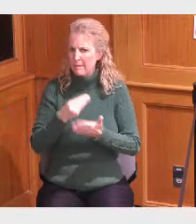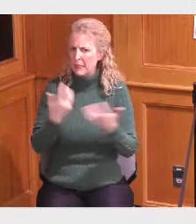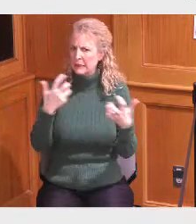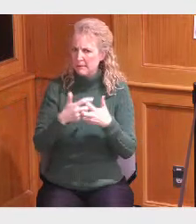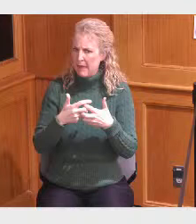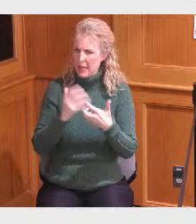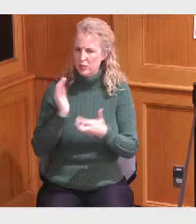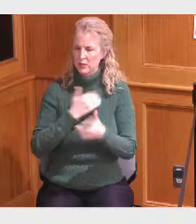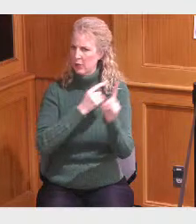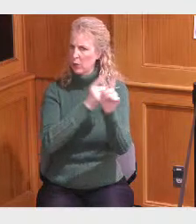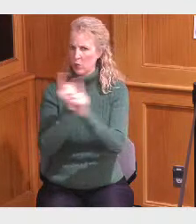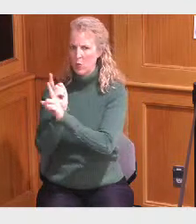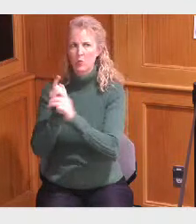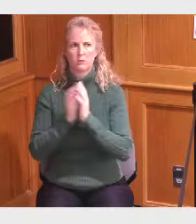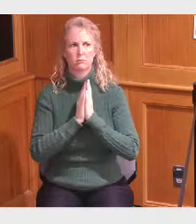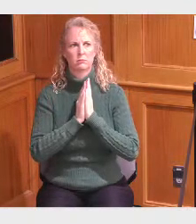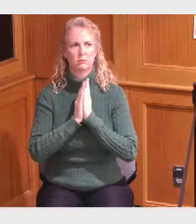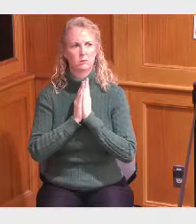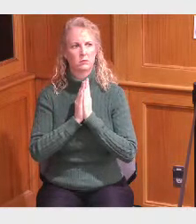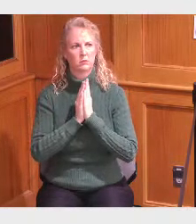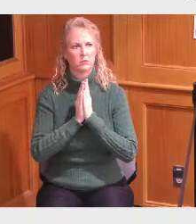service plan.